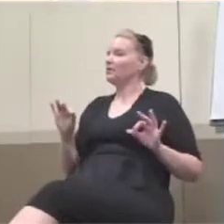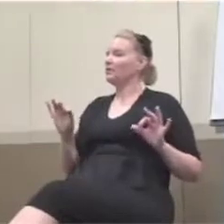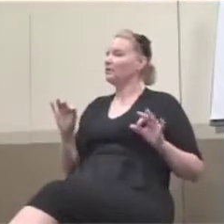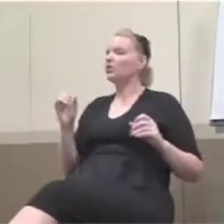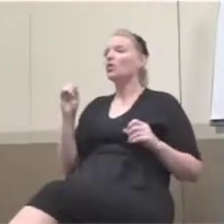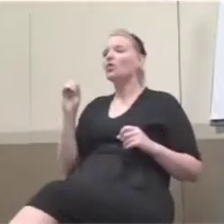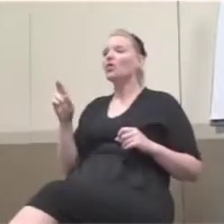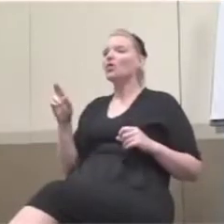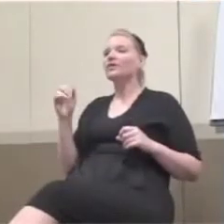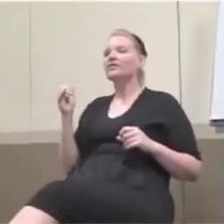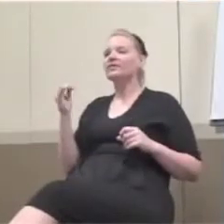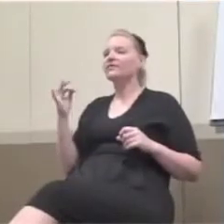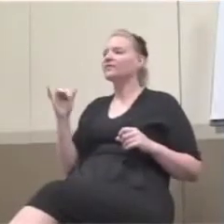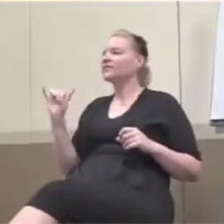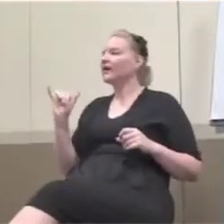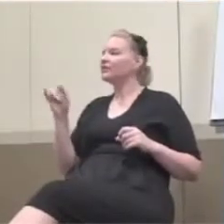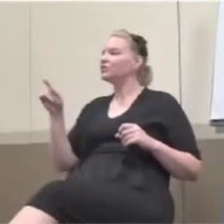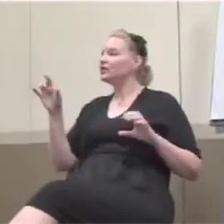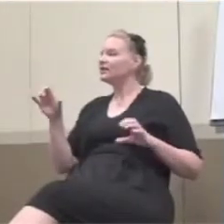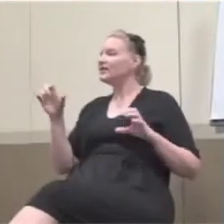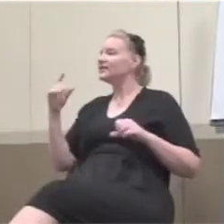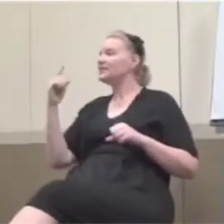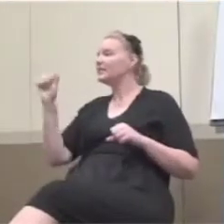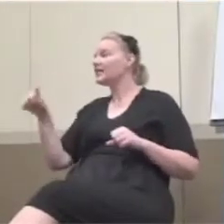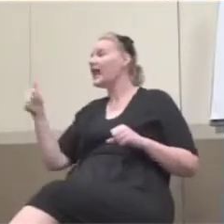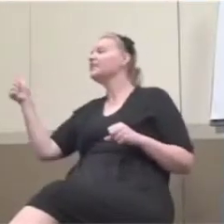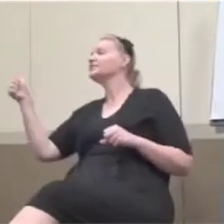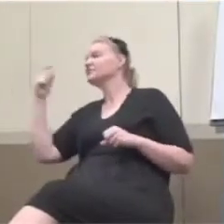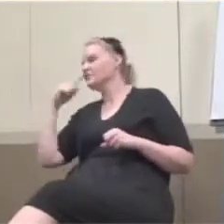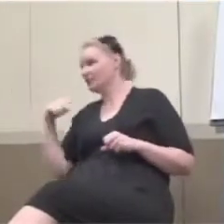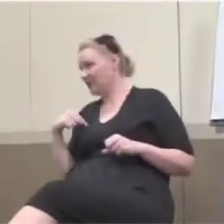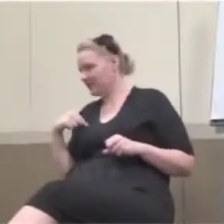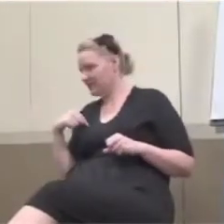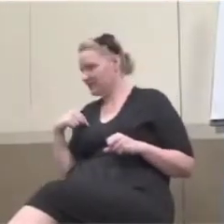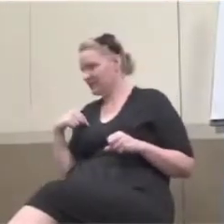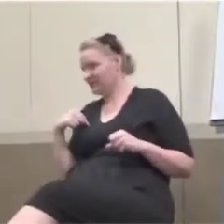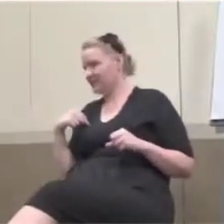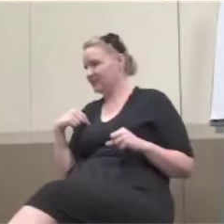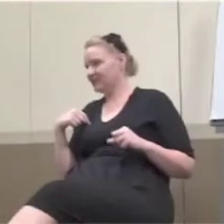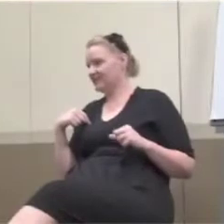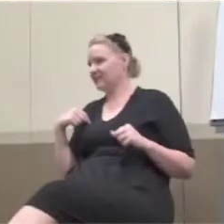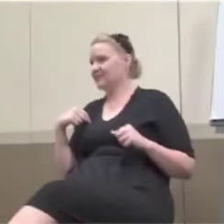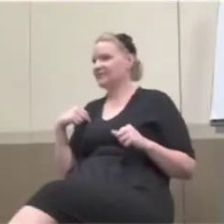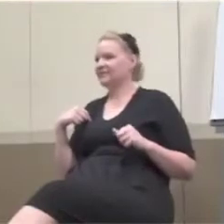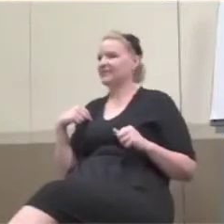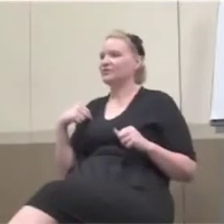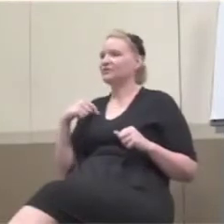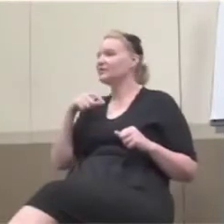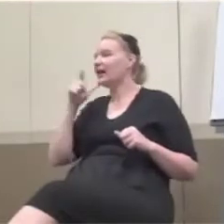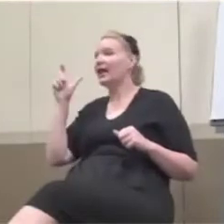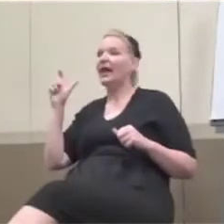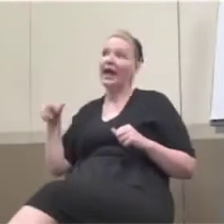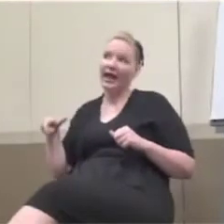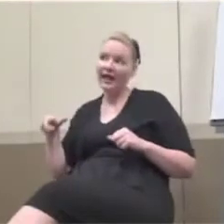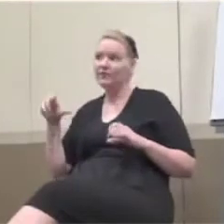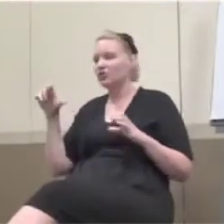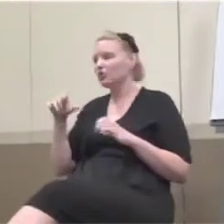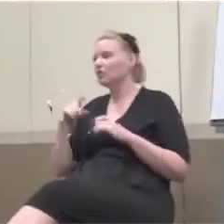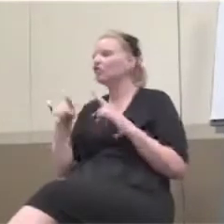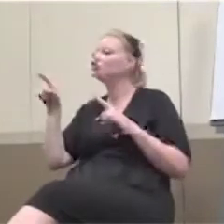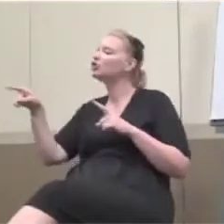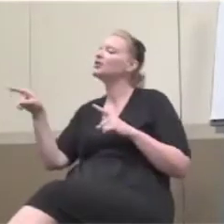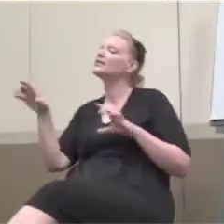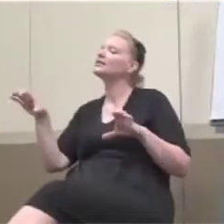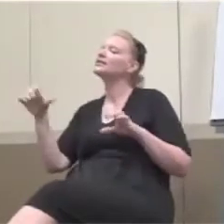Or even if like she did something else for me that she wouldn't have to do, for example, she went out of her way